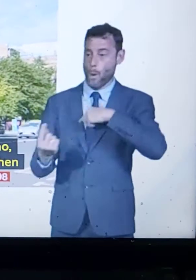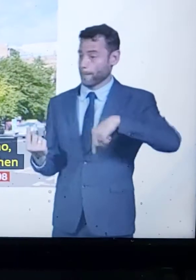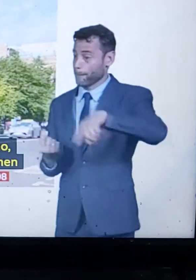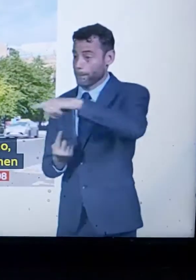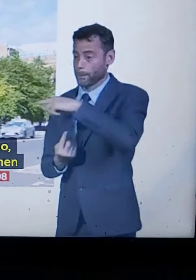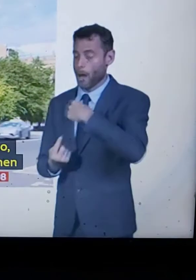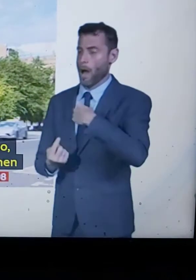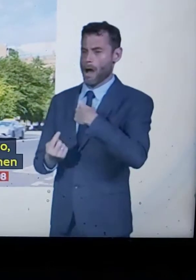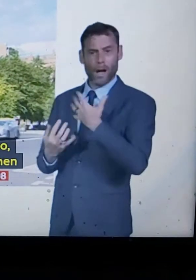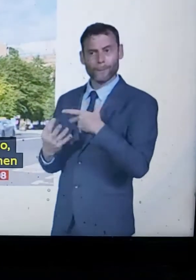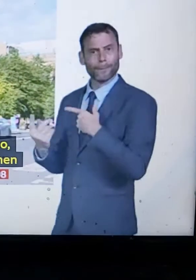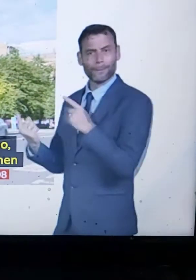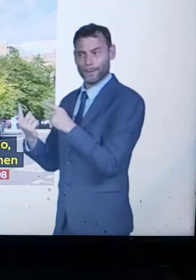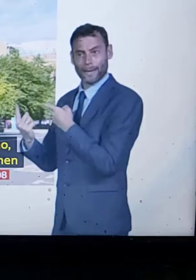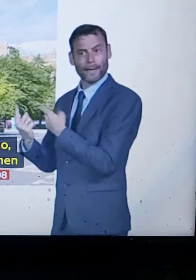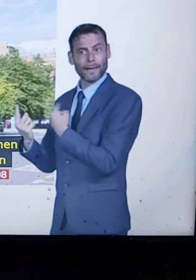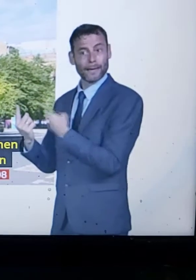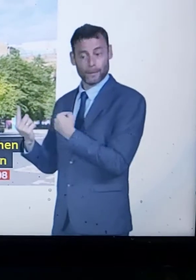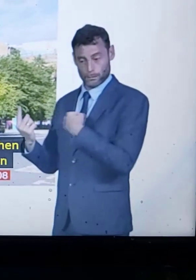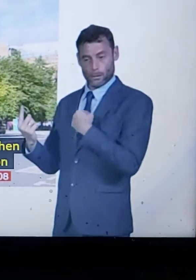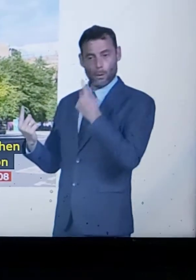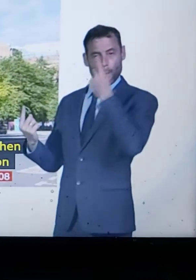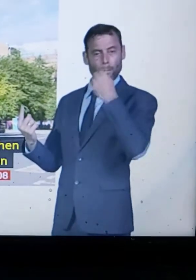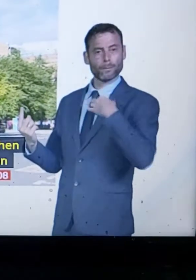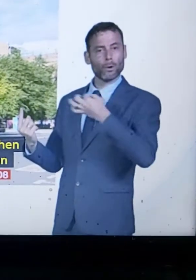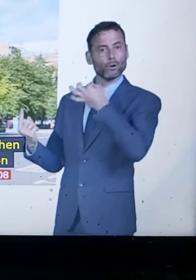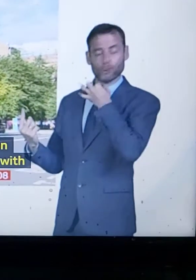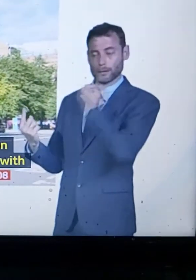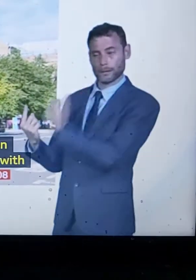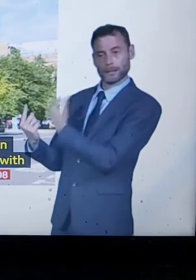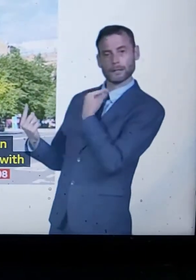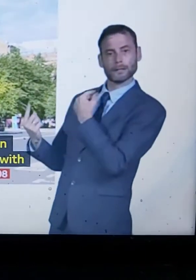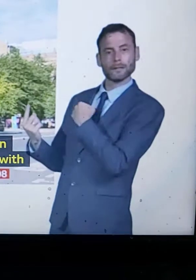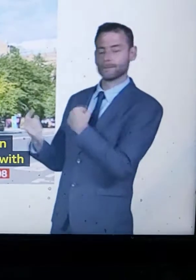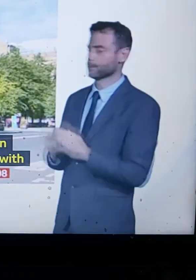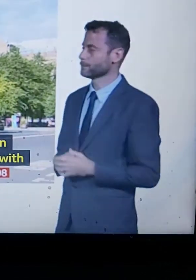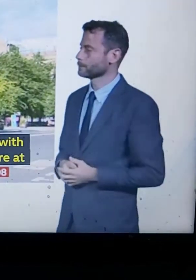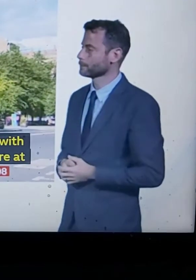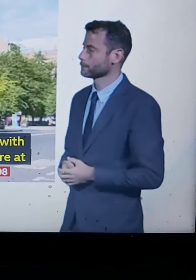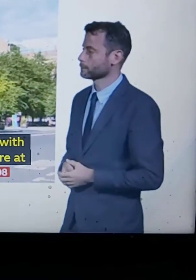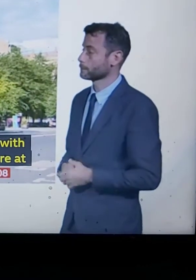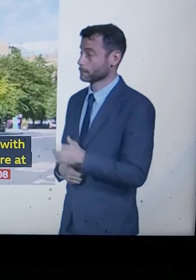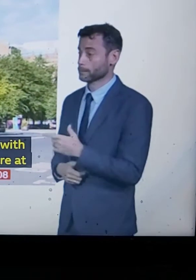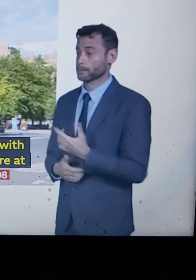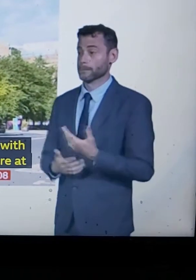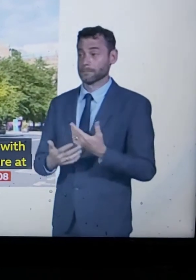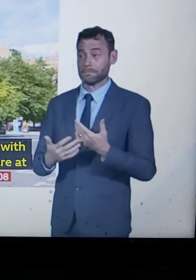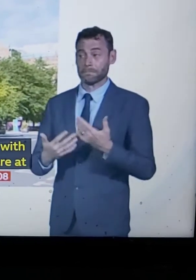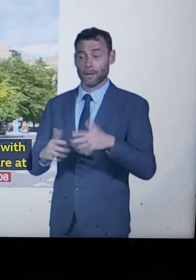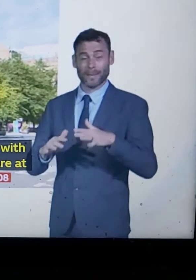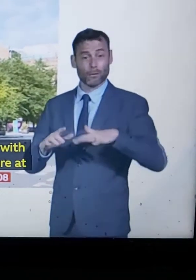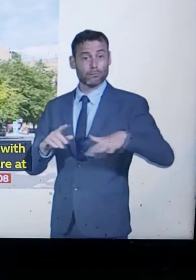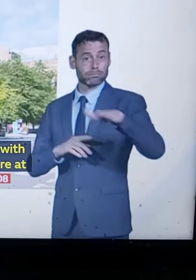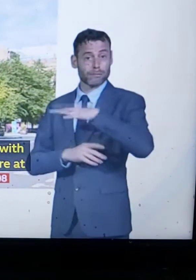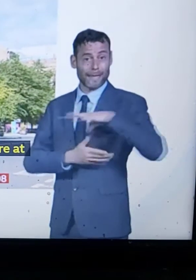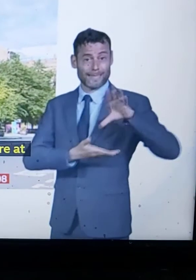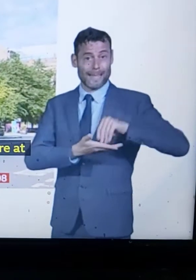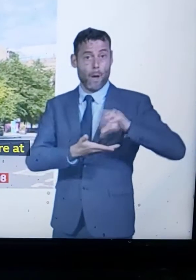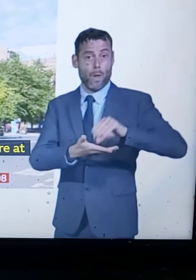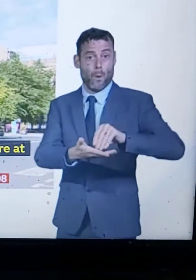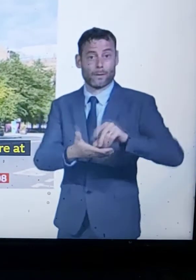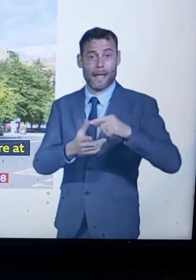the virus yourself. So far, thousands of people have downloaded it. As you say, this is happening here ahead of the rest of the UK.